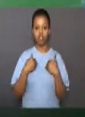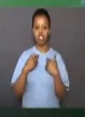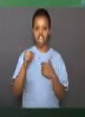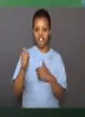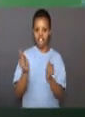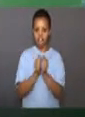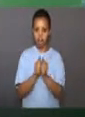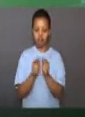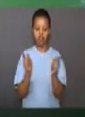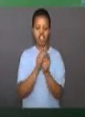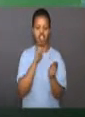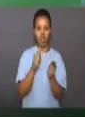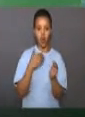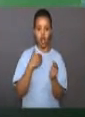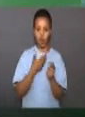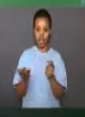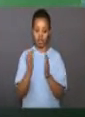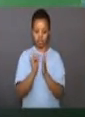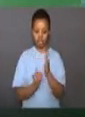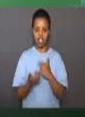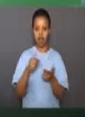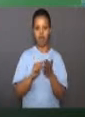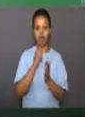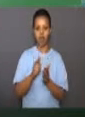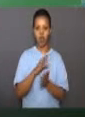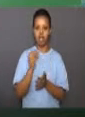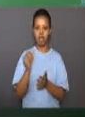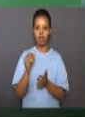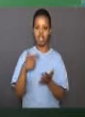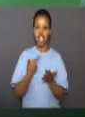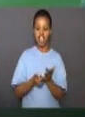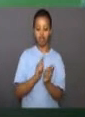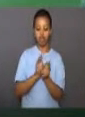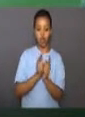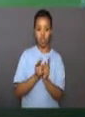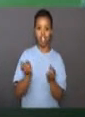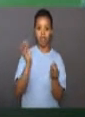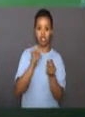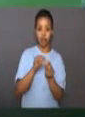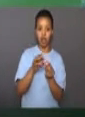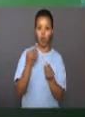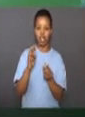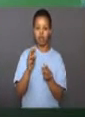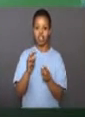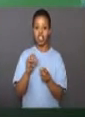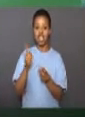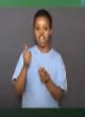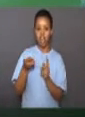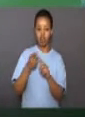Animals communicate with one another to initiate courtship and their mating